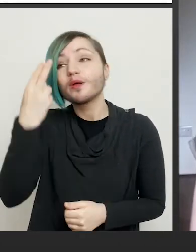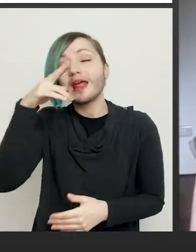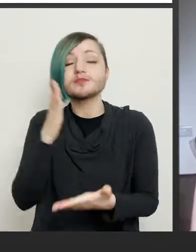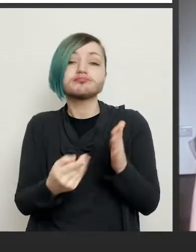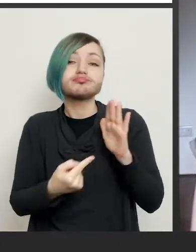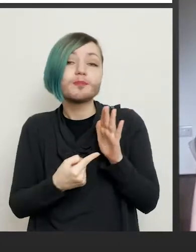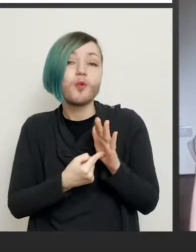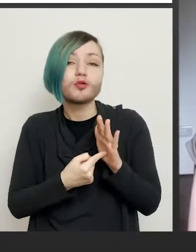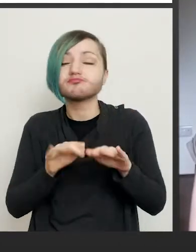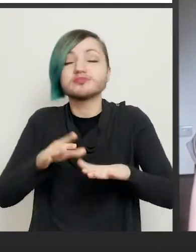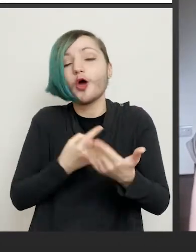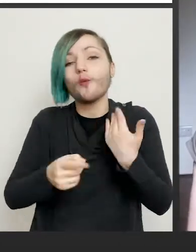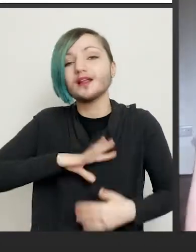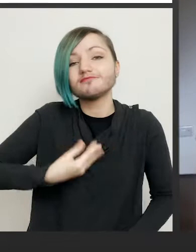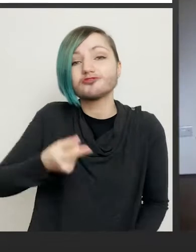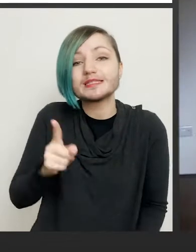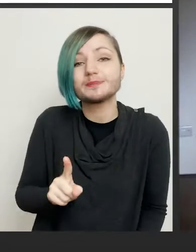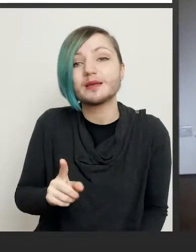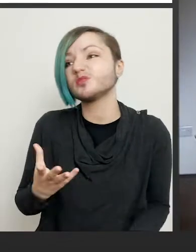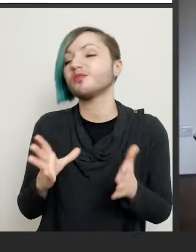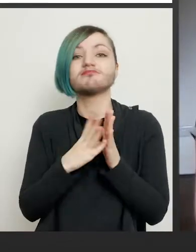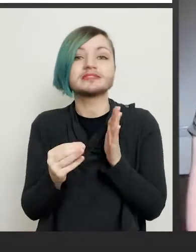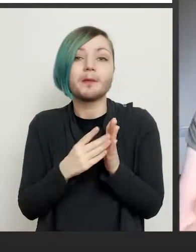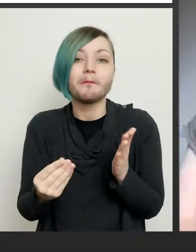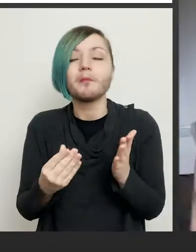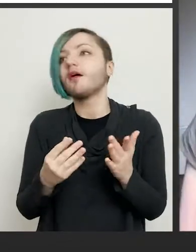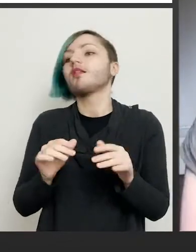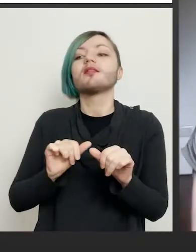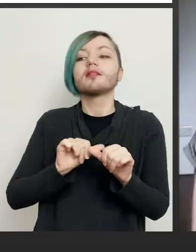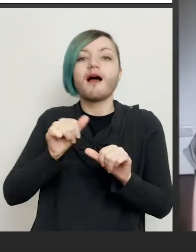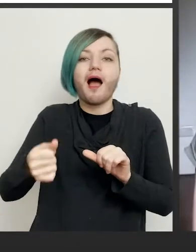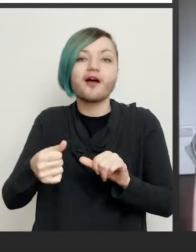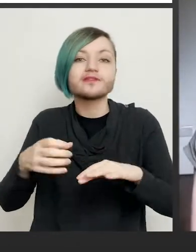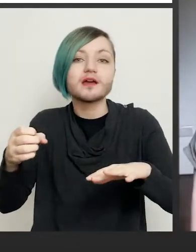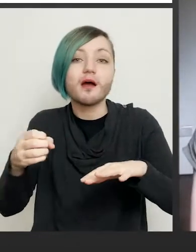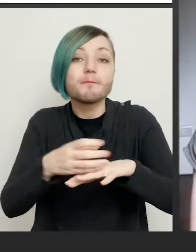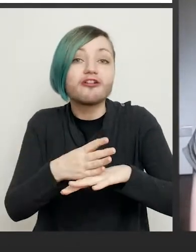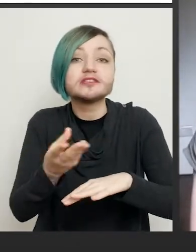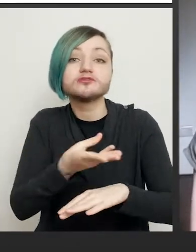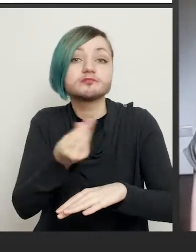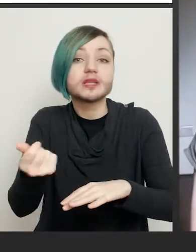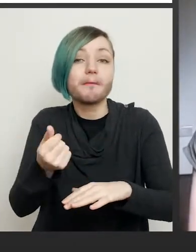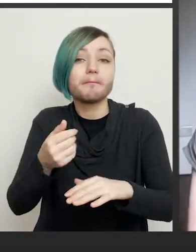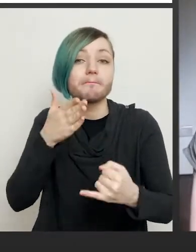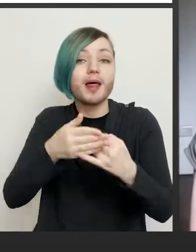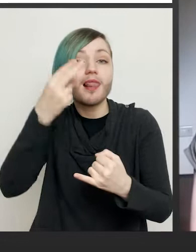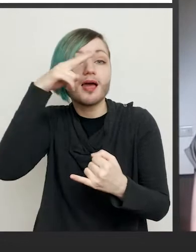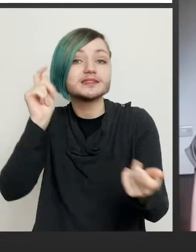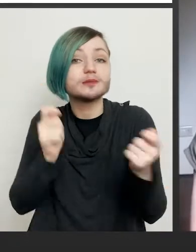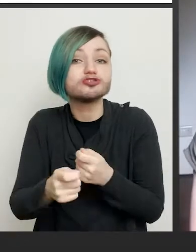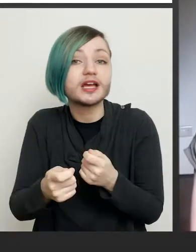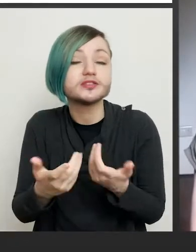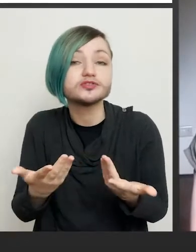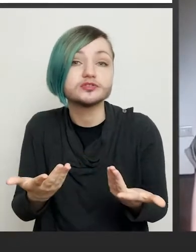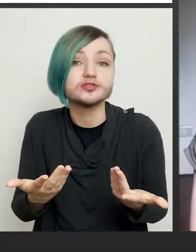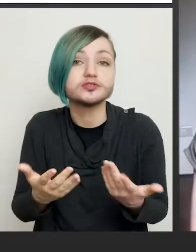just specific to trans people. People take on, some people take on their husband's surname, for example, when